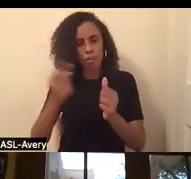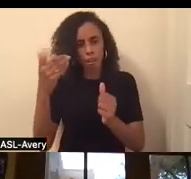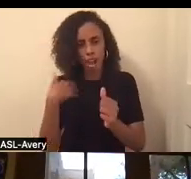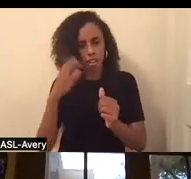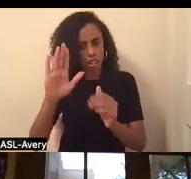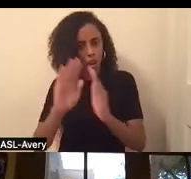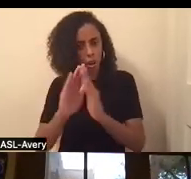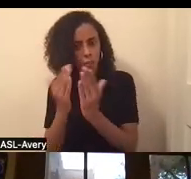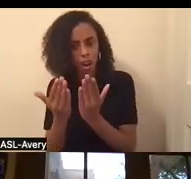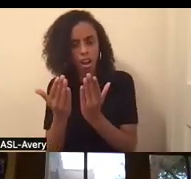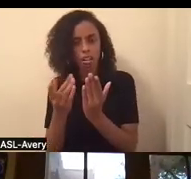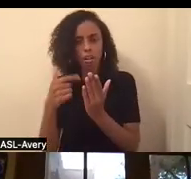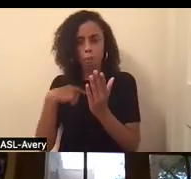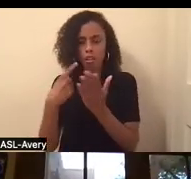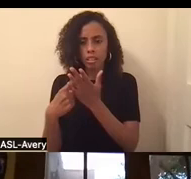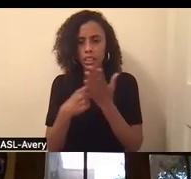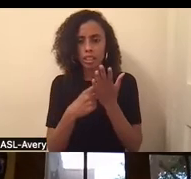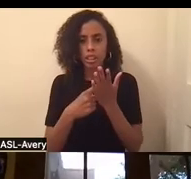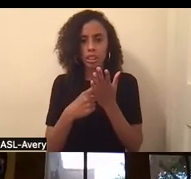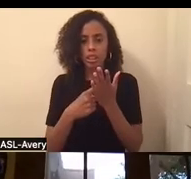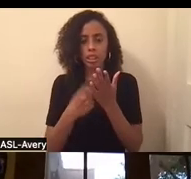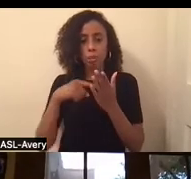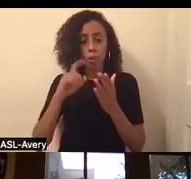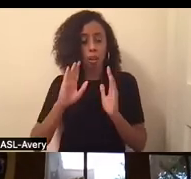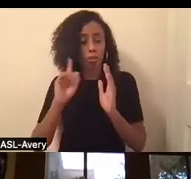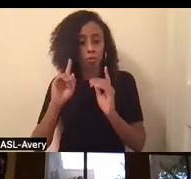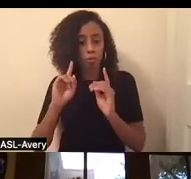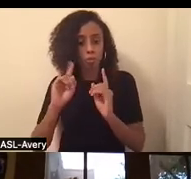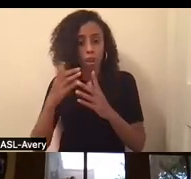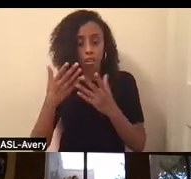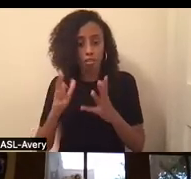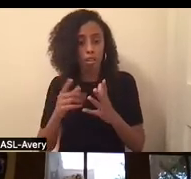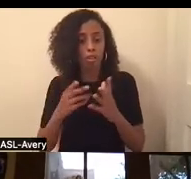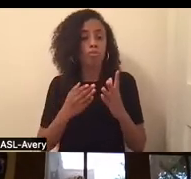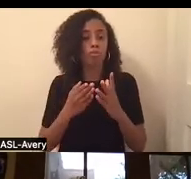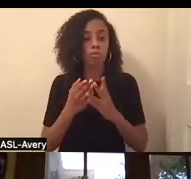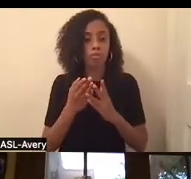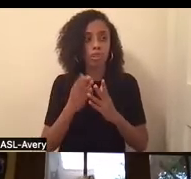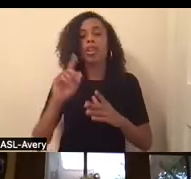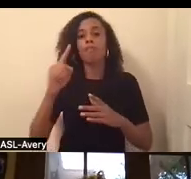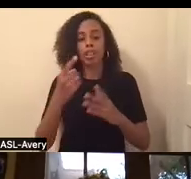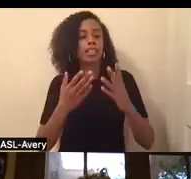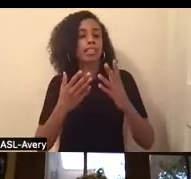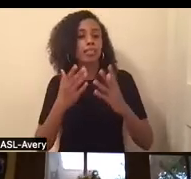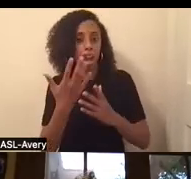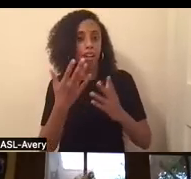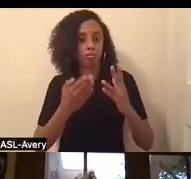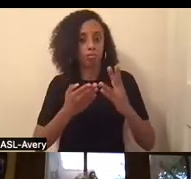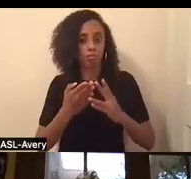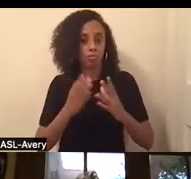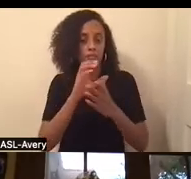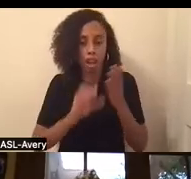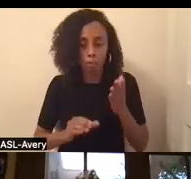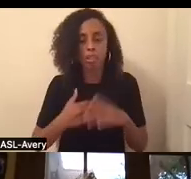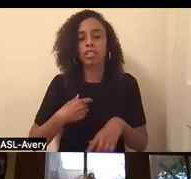talking through. We went through the first 5 chapters, and what we really ground down into is that love is an